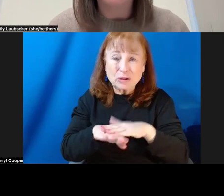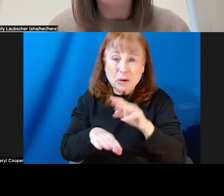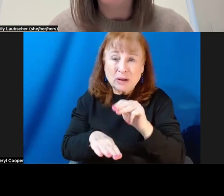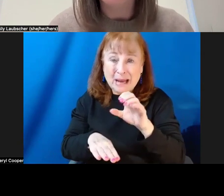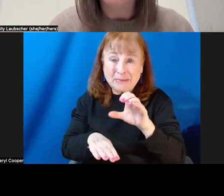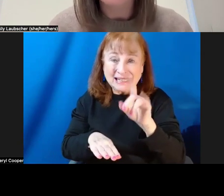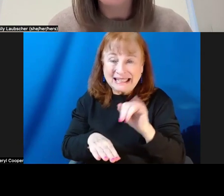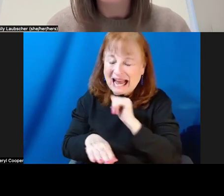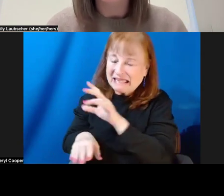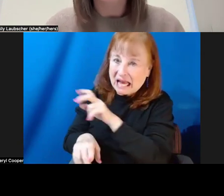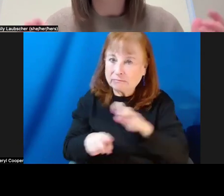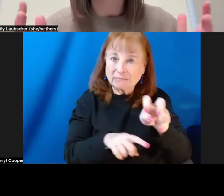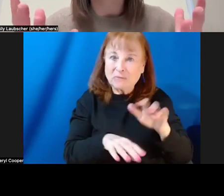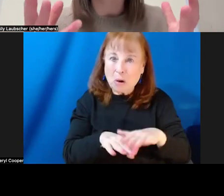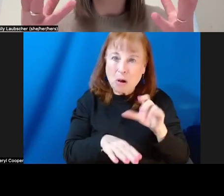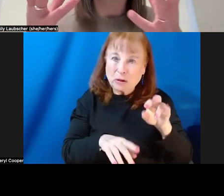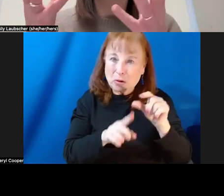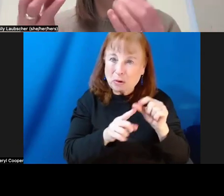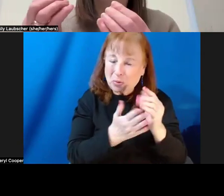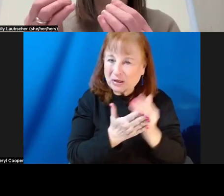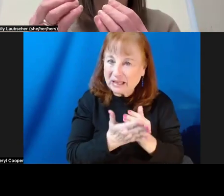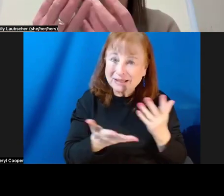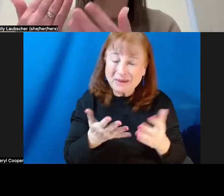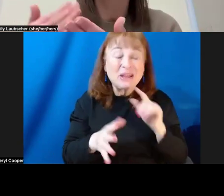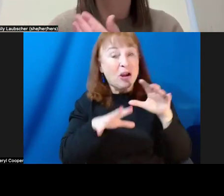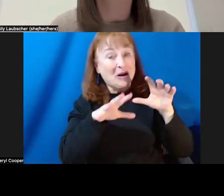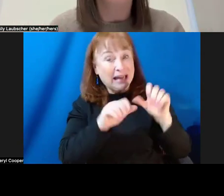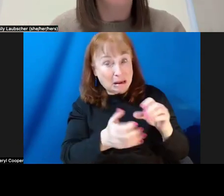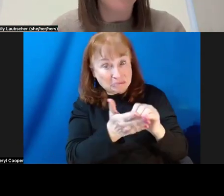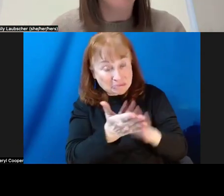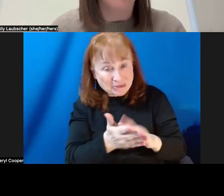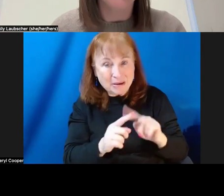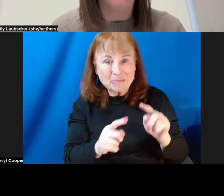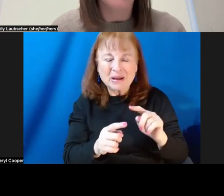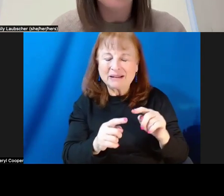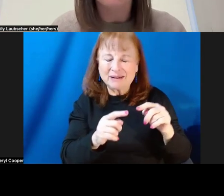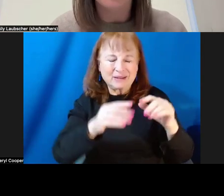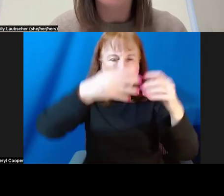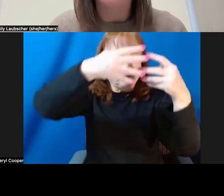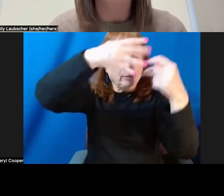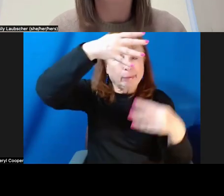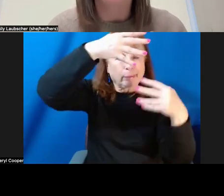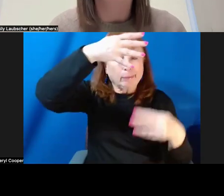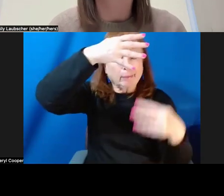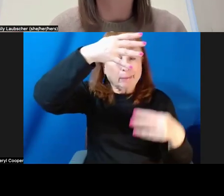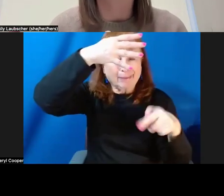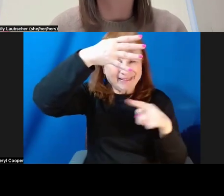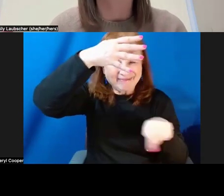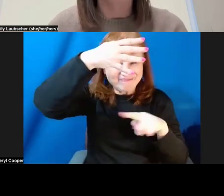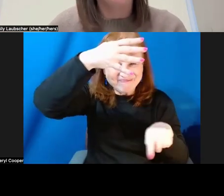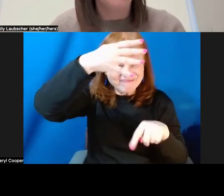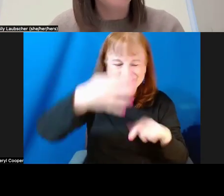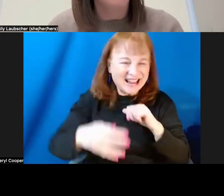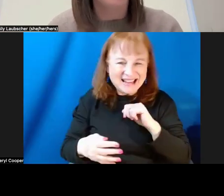captured on the core word lists, or that maybe are captured but come much further down on the list and are maybe only captured by the